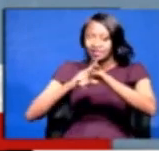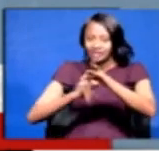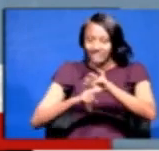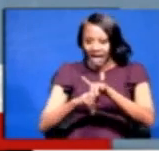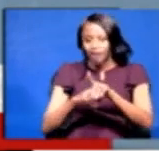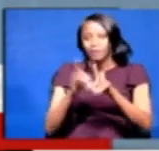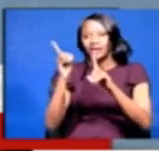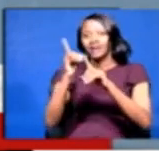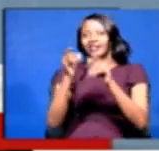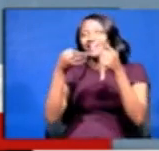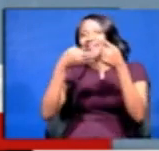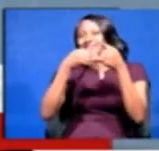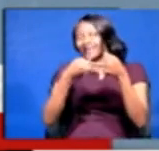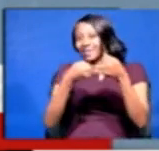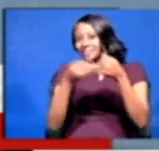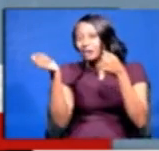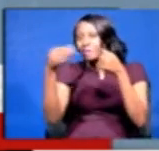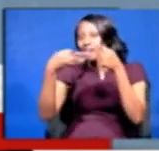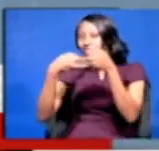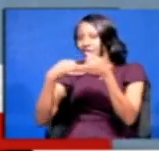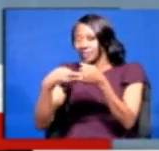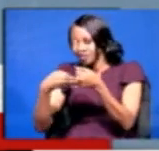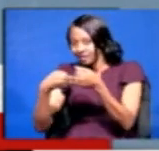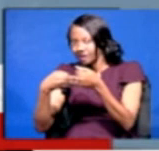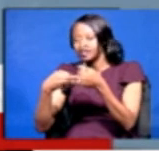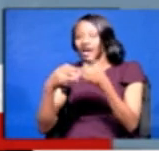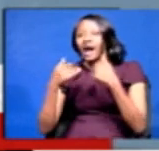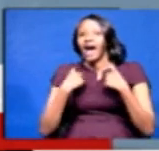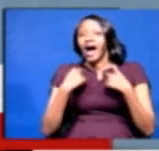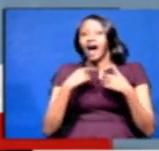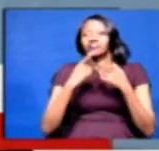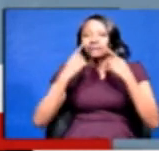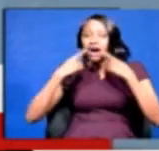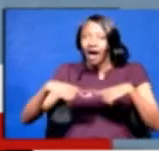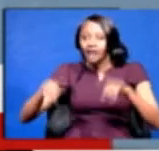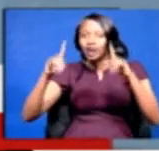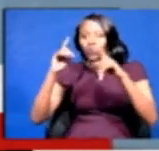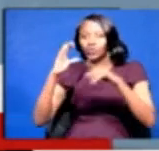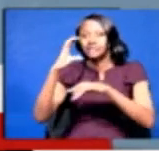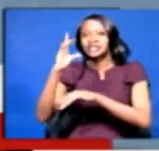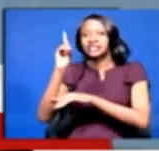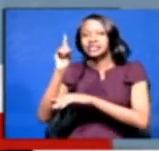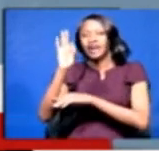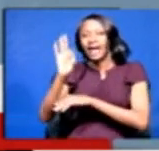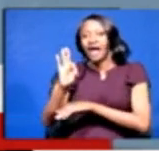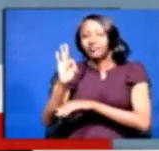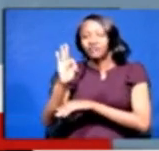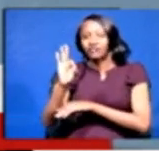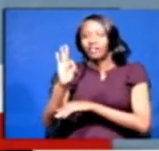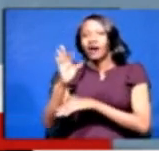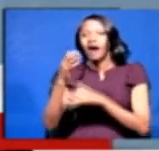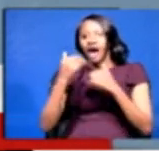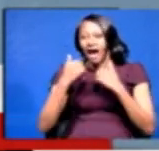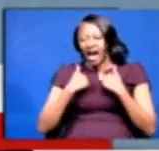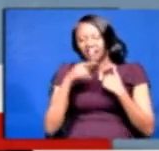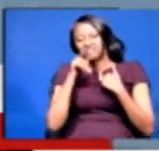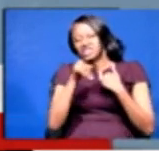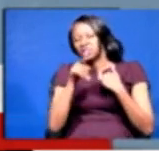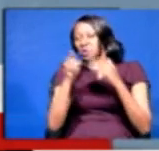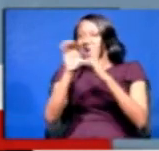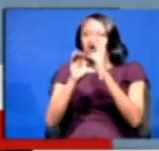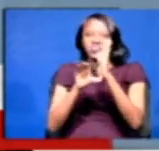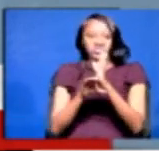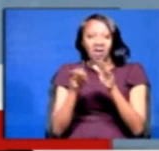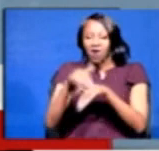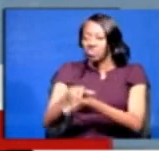when it declared the CDF Act of the year 2013 mm-hmm. as unconstitutional for failing on a